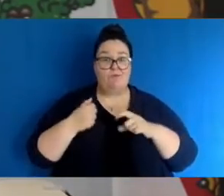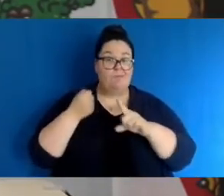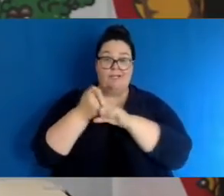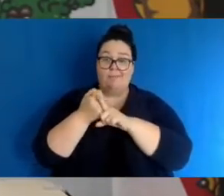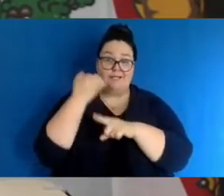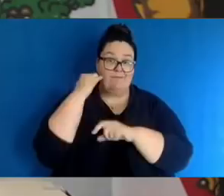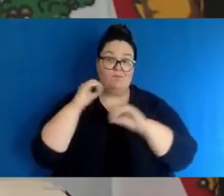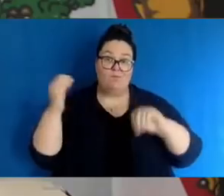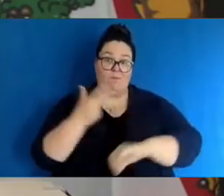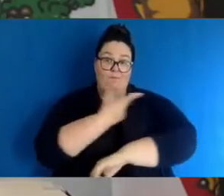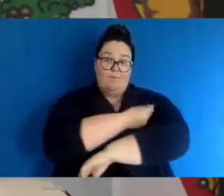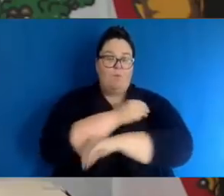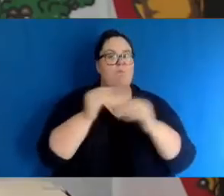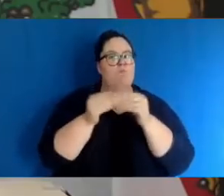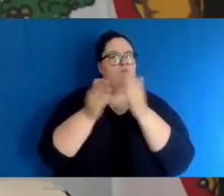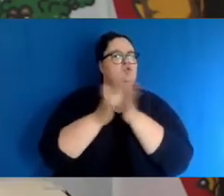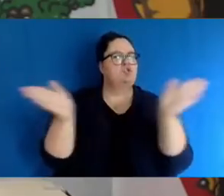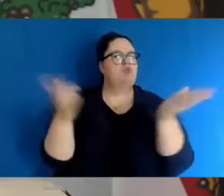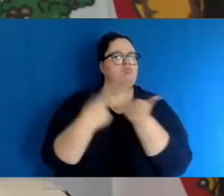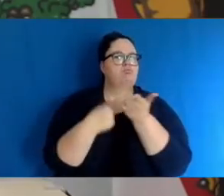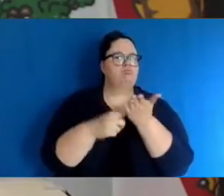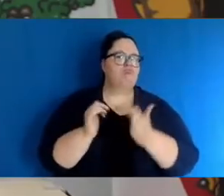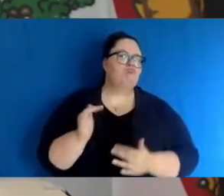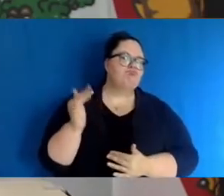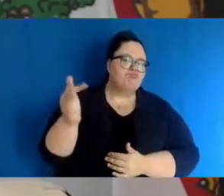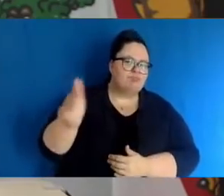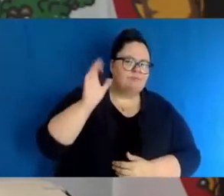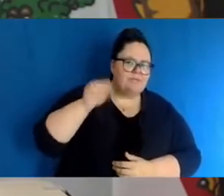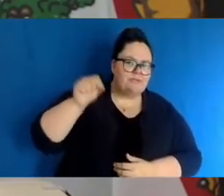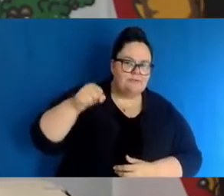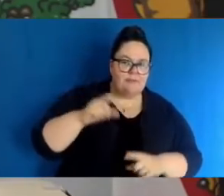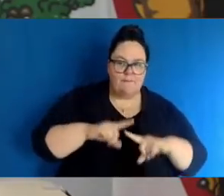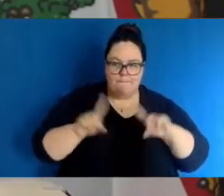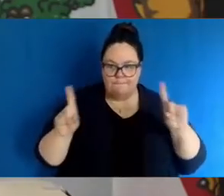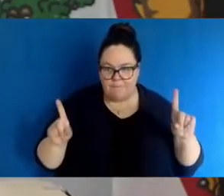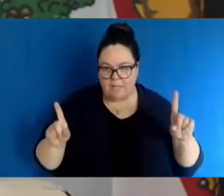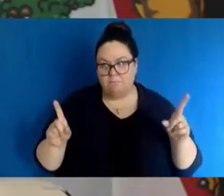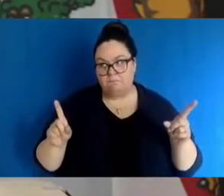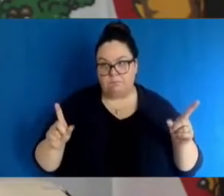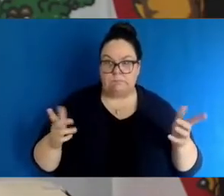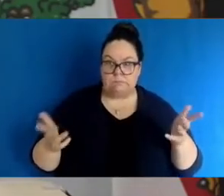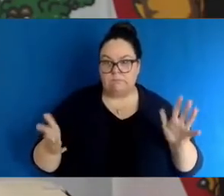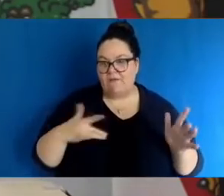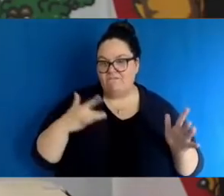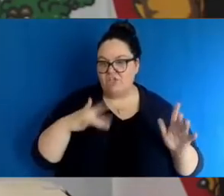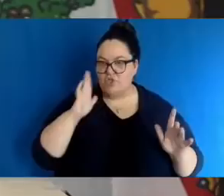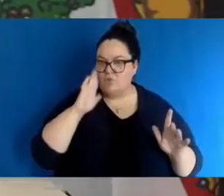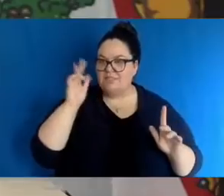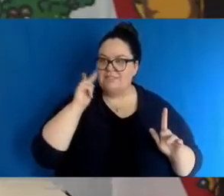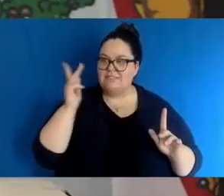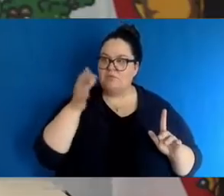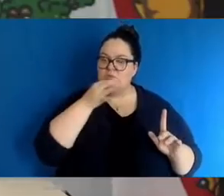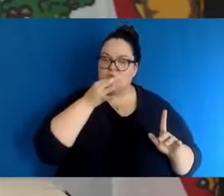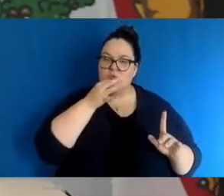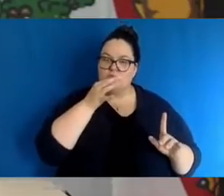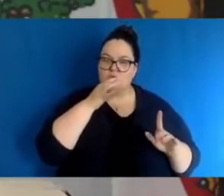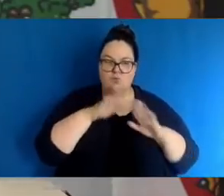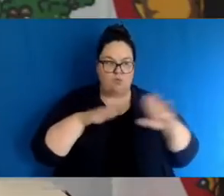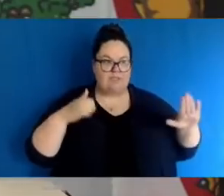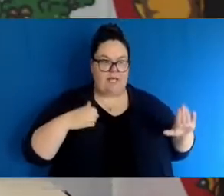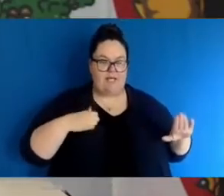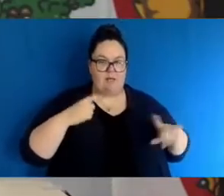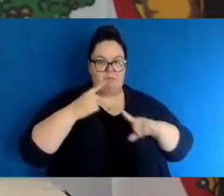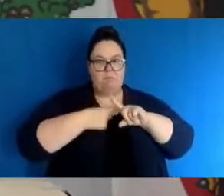have a broader discussion in the weeks ahead for sure. But I think you'll probably see something along the lines across the country here in the next number of months.